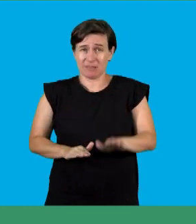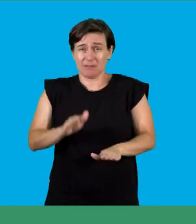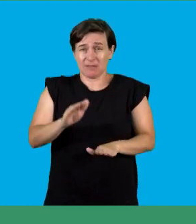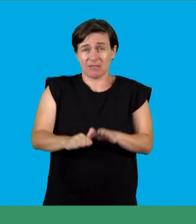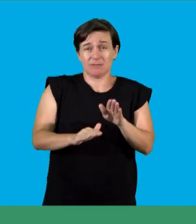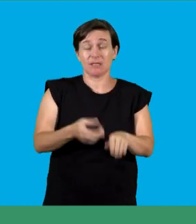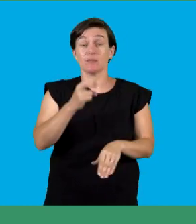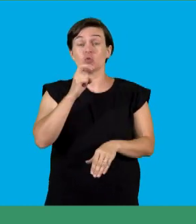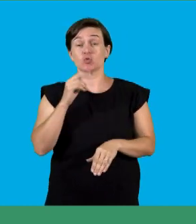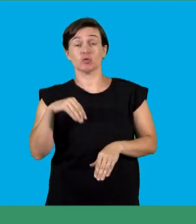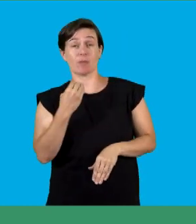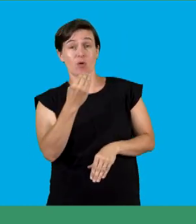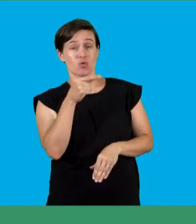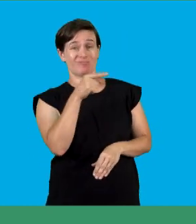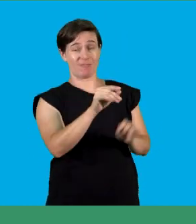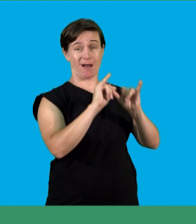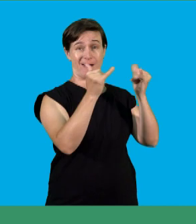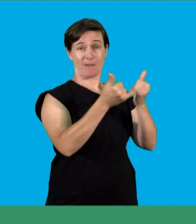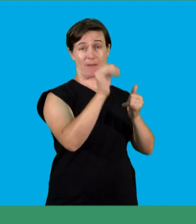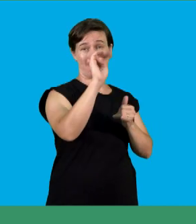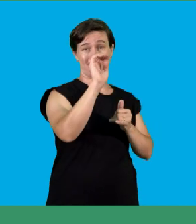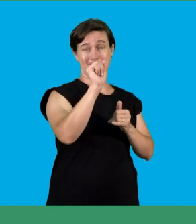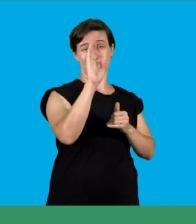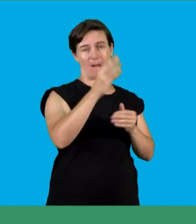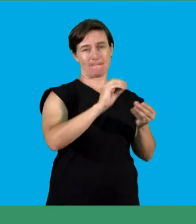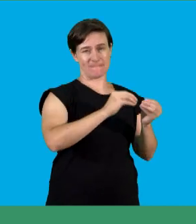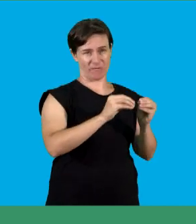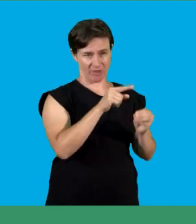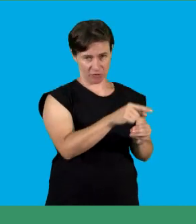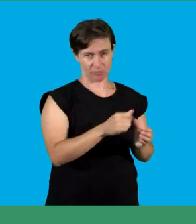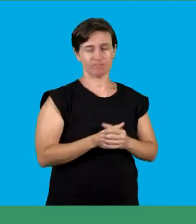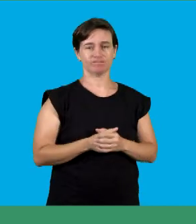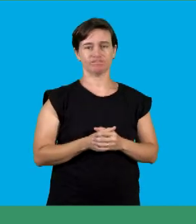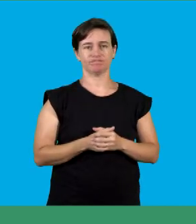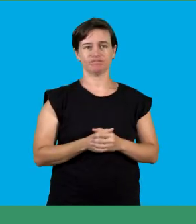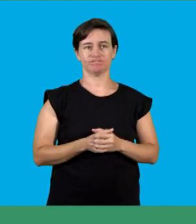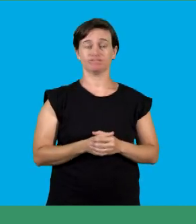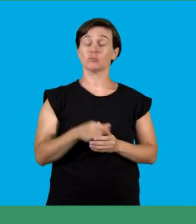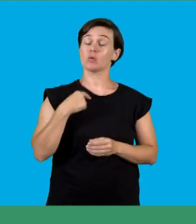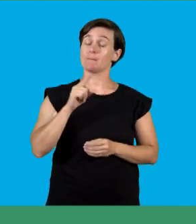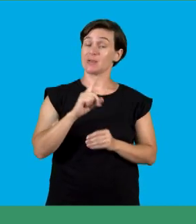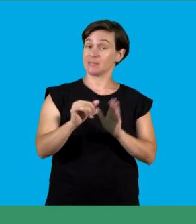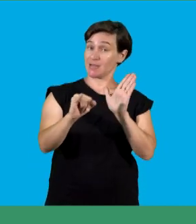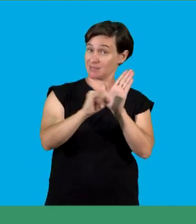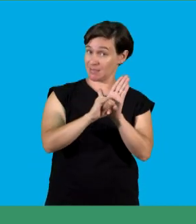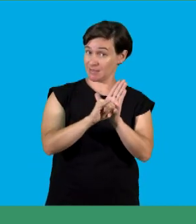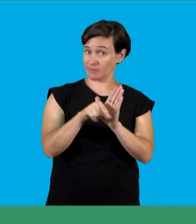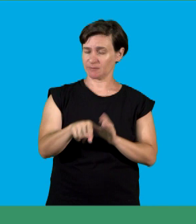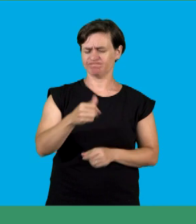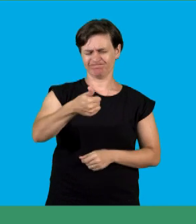that is applied by MAB manufacturers below. Right. So we're going to identify. The